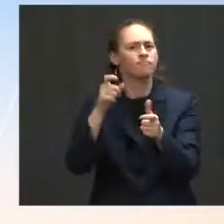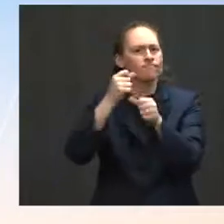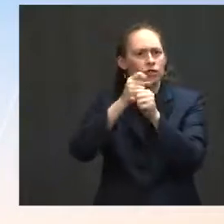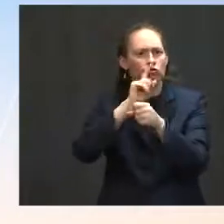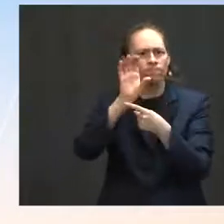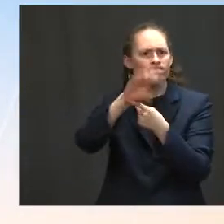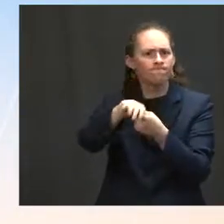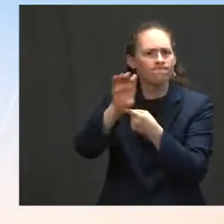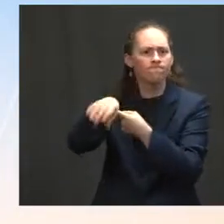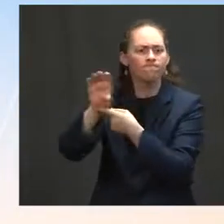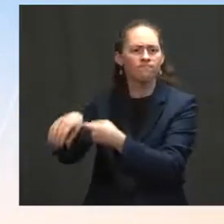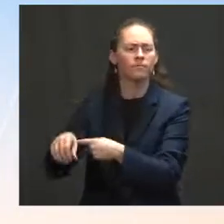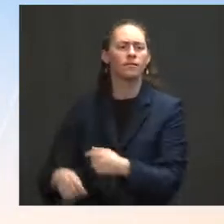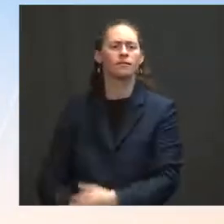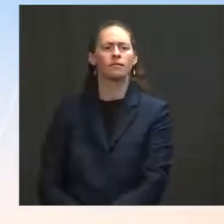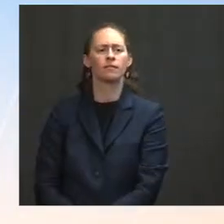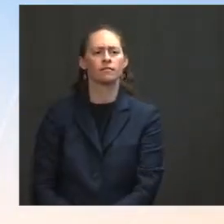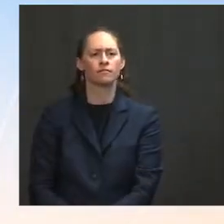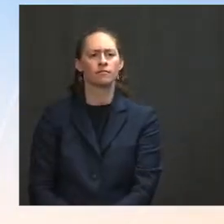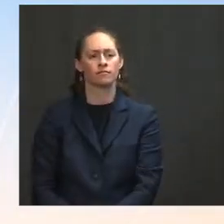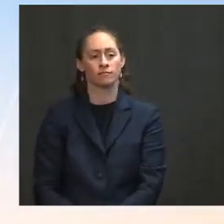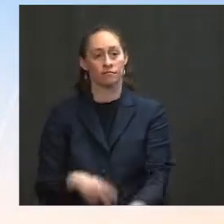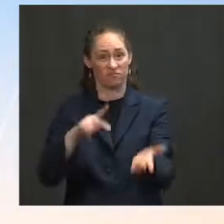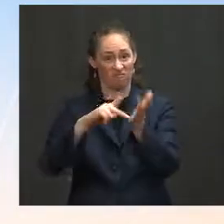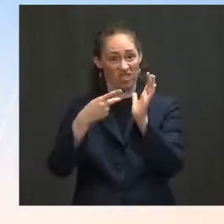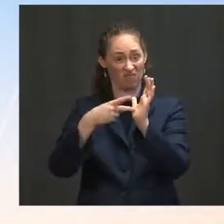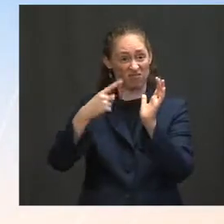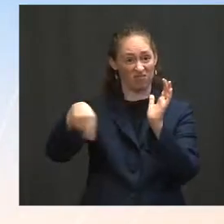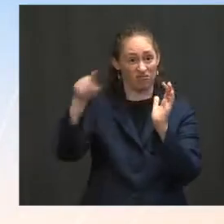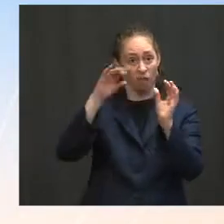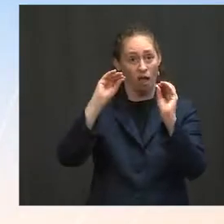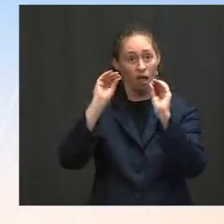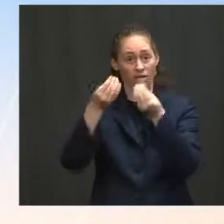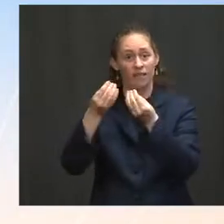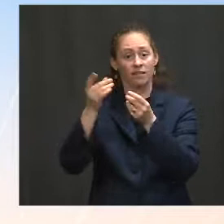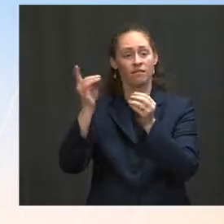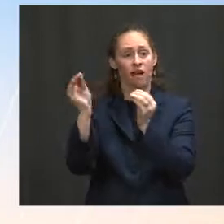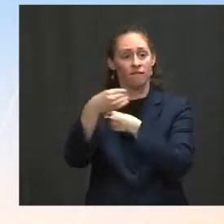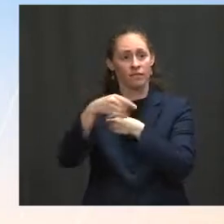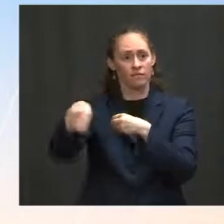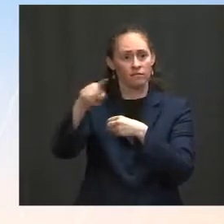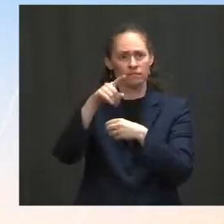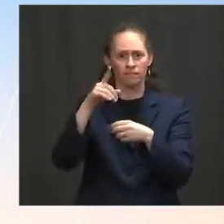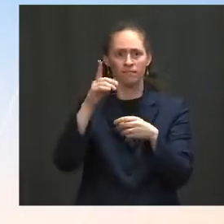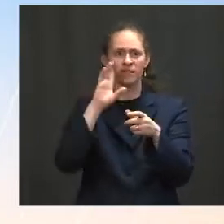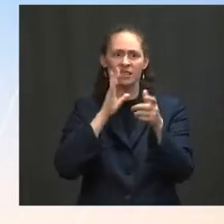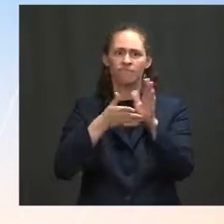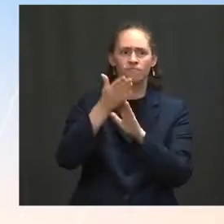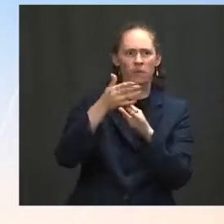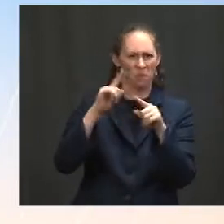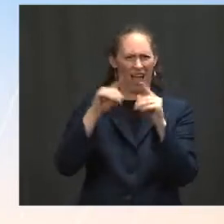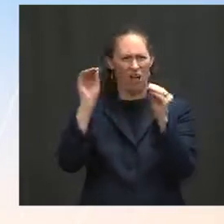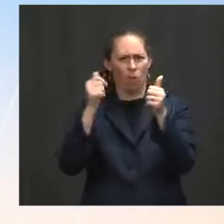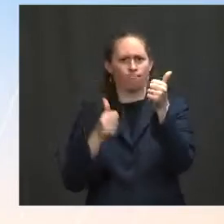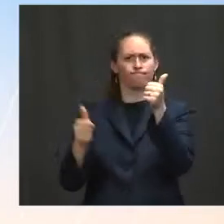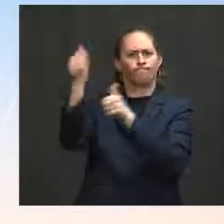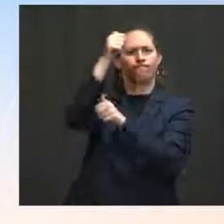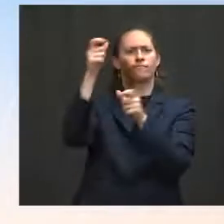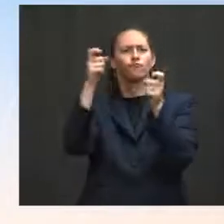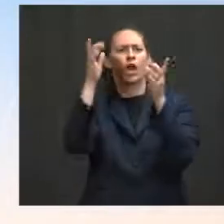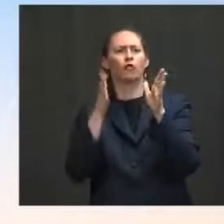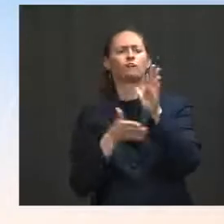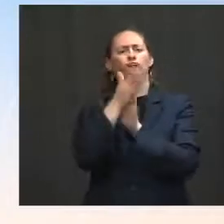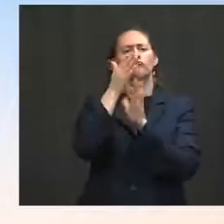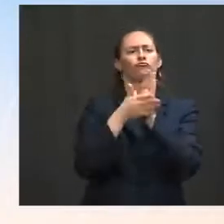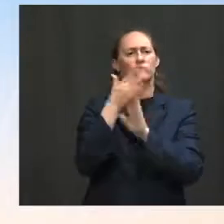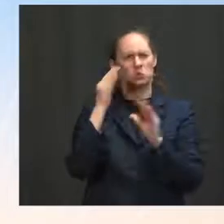office inside OMB that handles regulation still has no director or administrator, I believe is the title. Can you talk about how